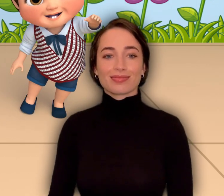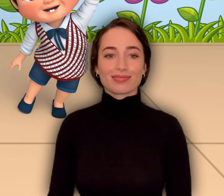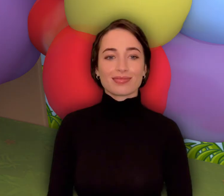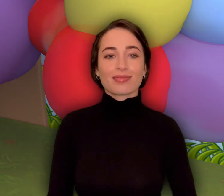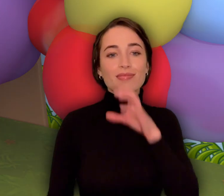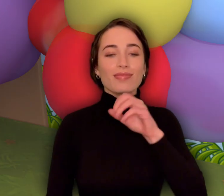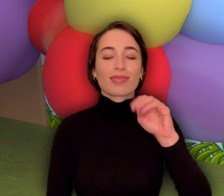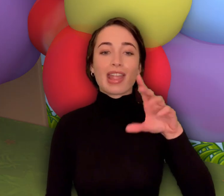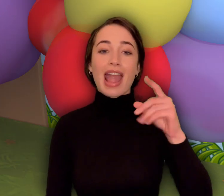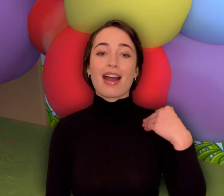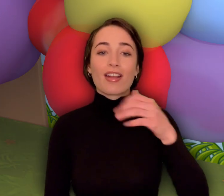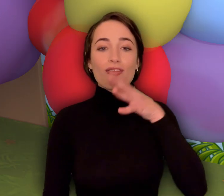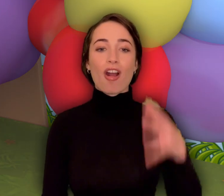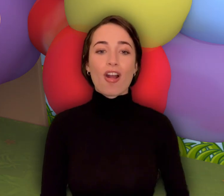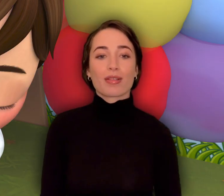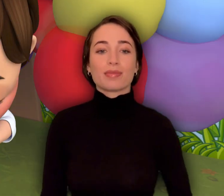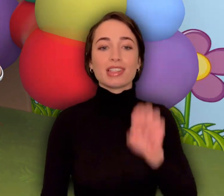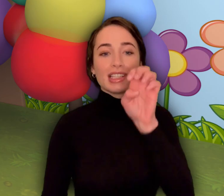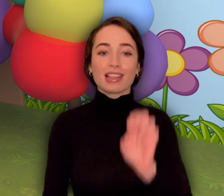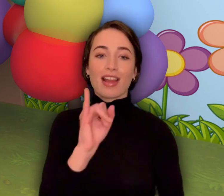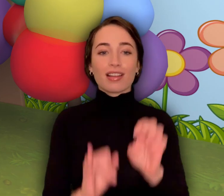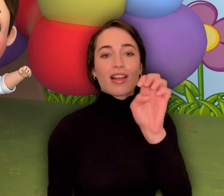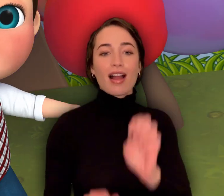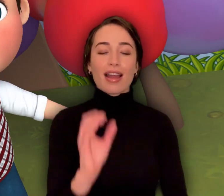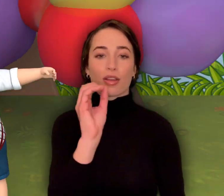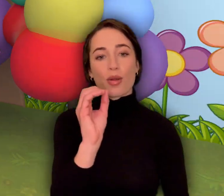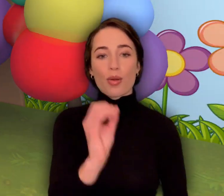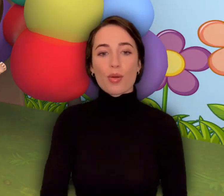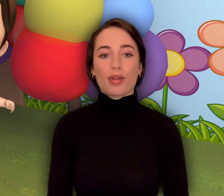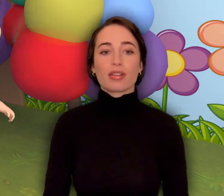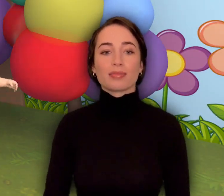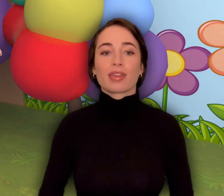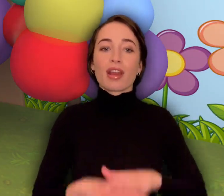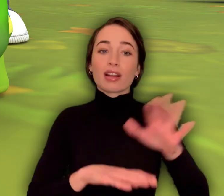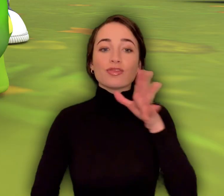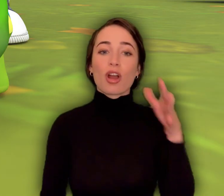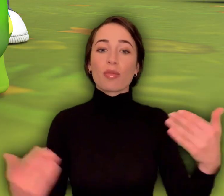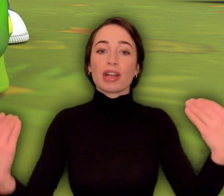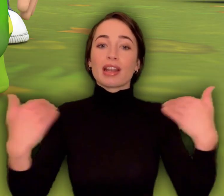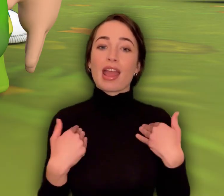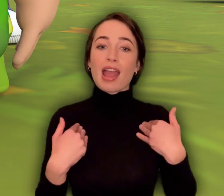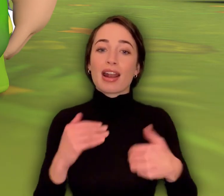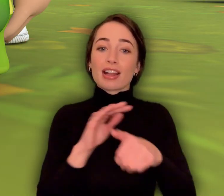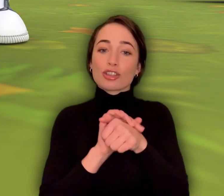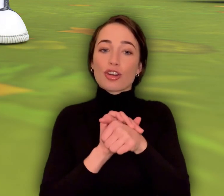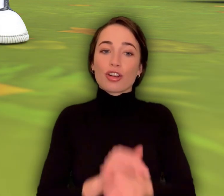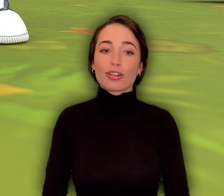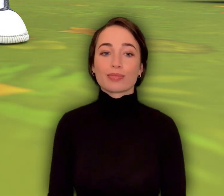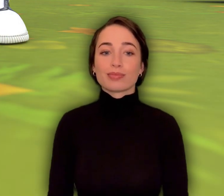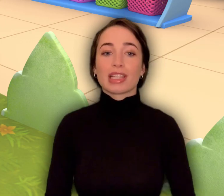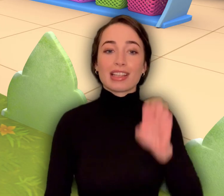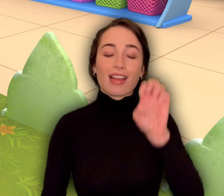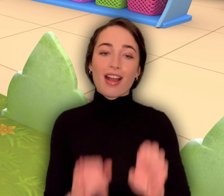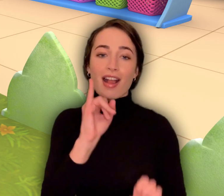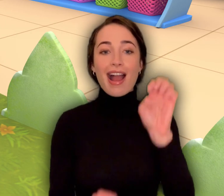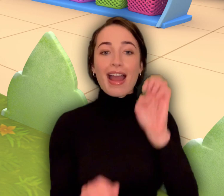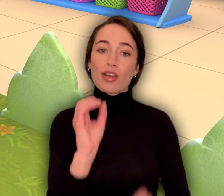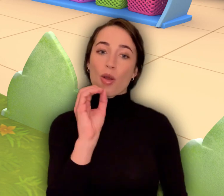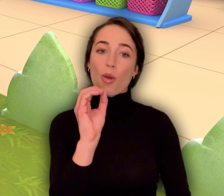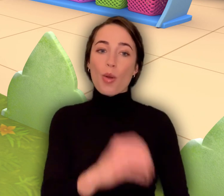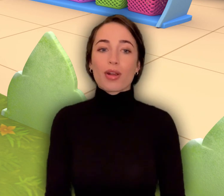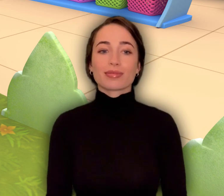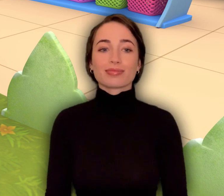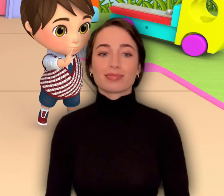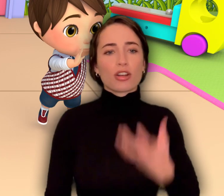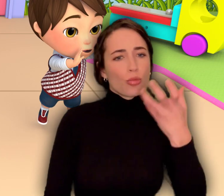o Old McDonald had a farm e-i e- i-o and on his farm he had a turtle e-i